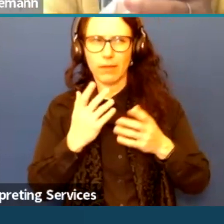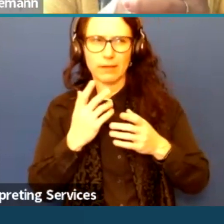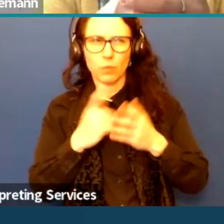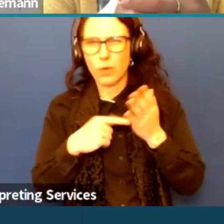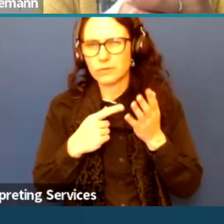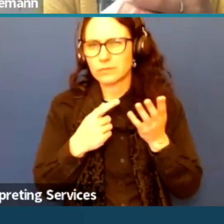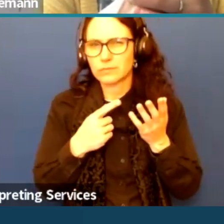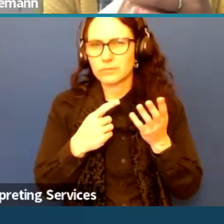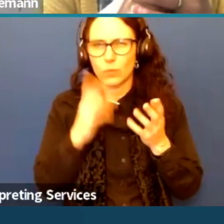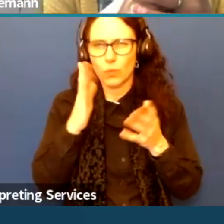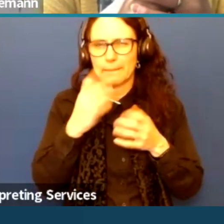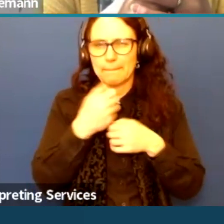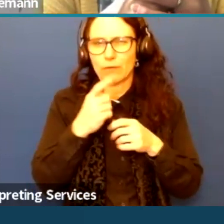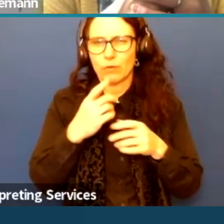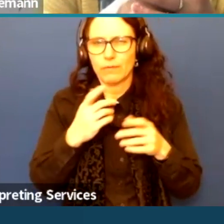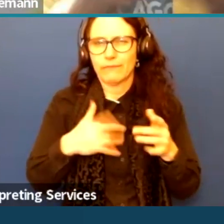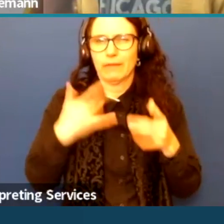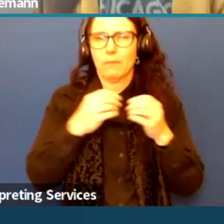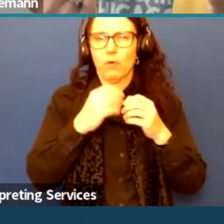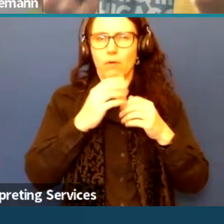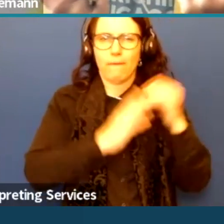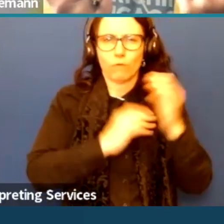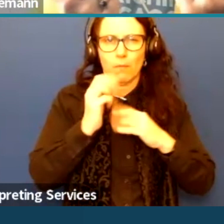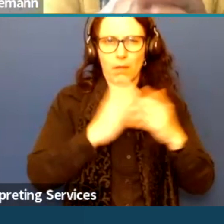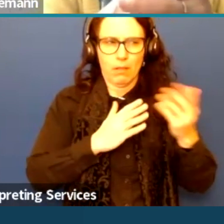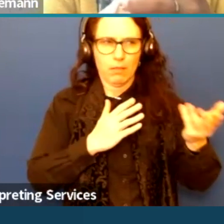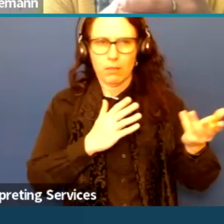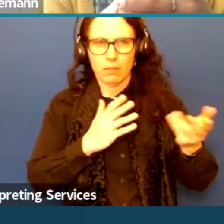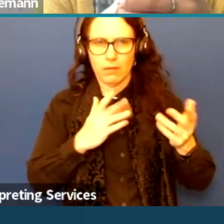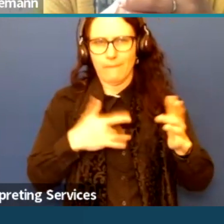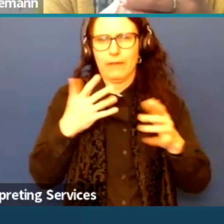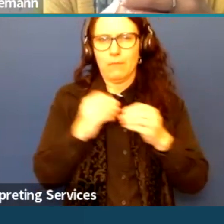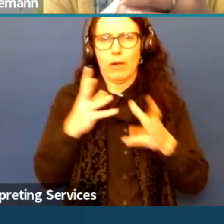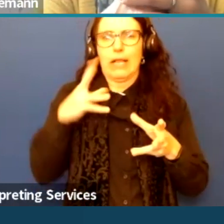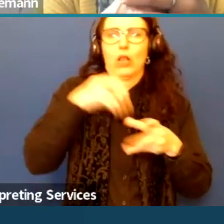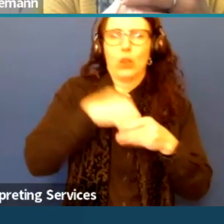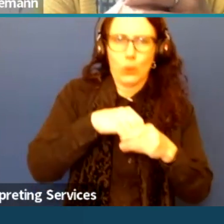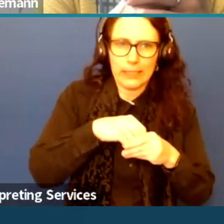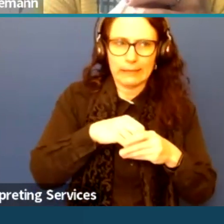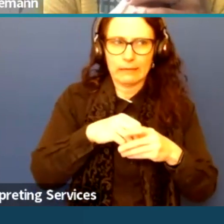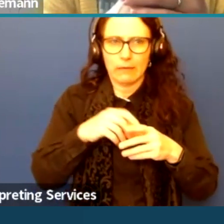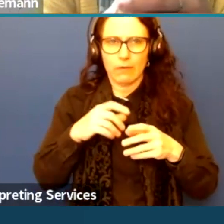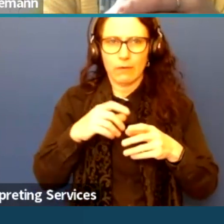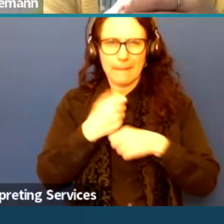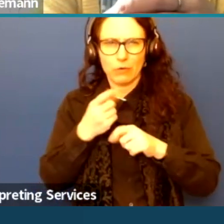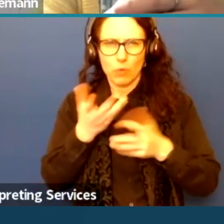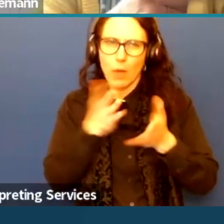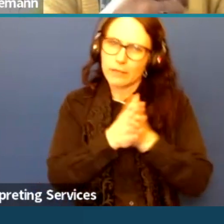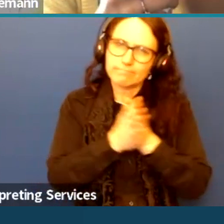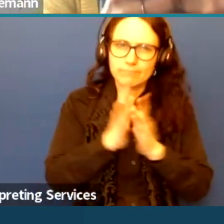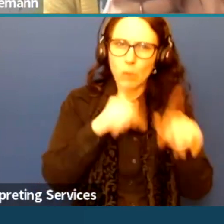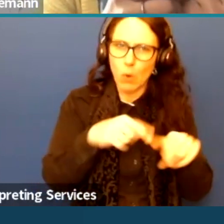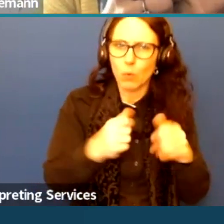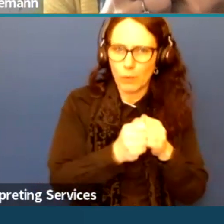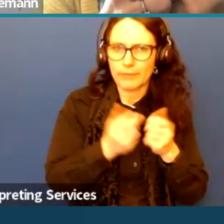ideally, that would make you feel included and make you also want to travel there. So folks are asking, are